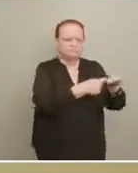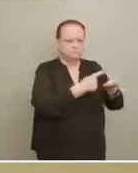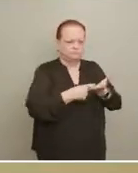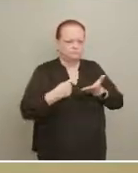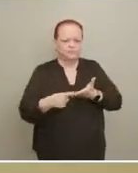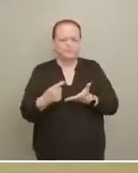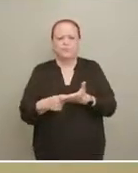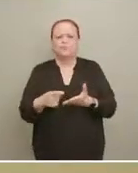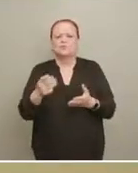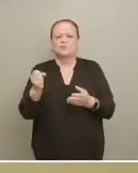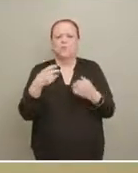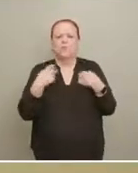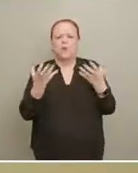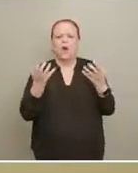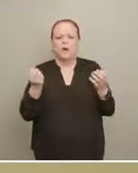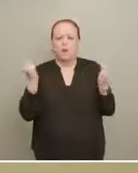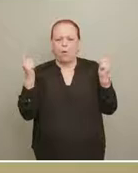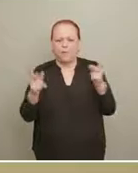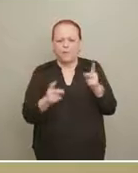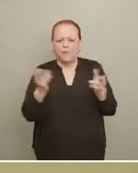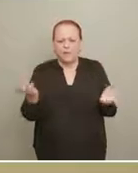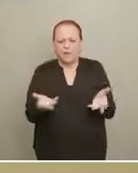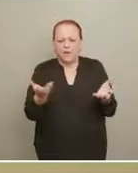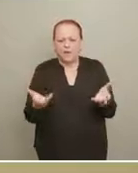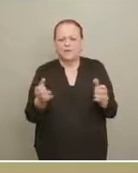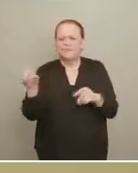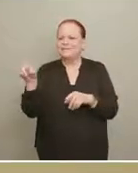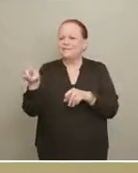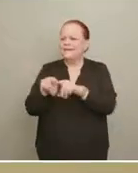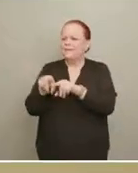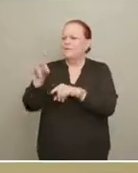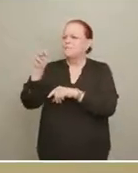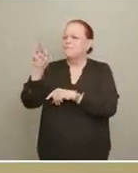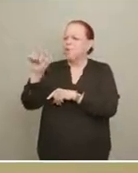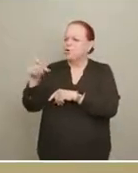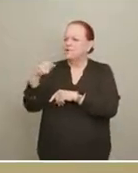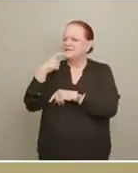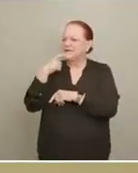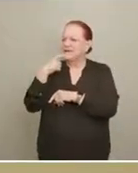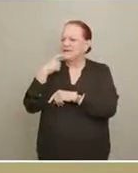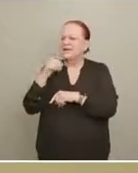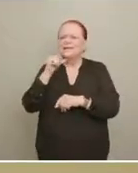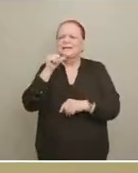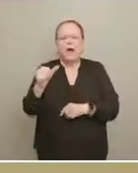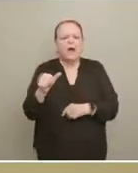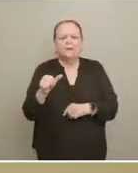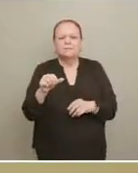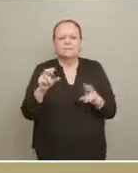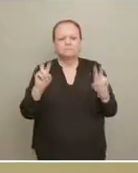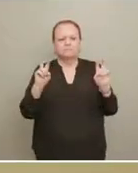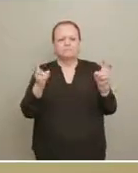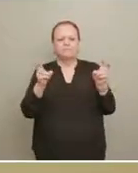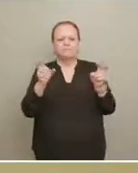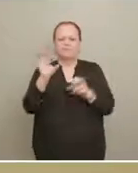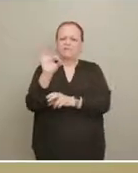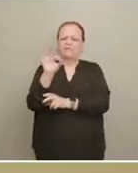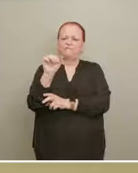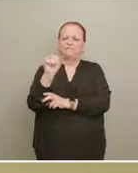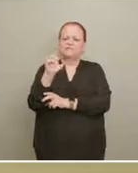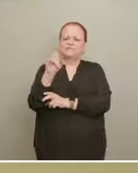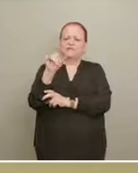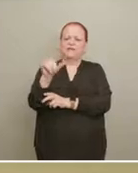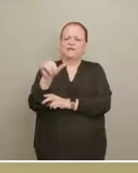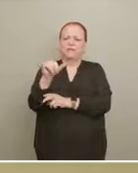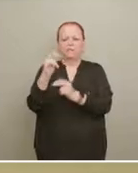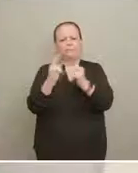want everyone here. This, as Marshall stated, is not just a facility, it's a philosophy about wellness for all residents of Orange